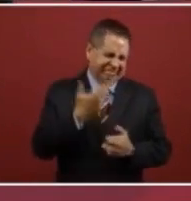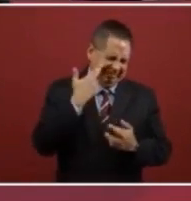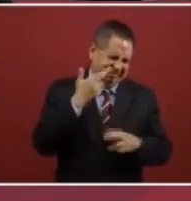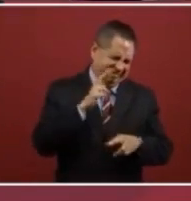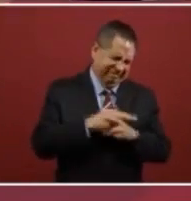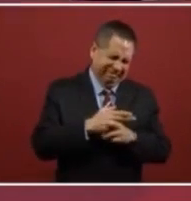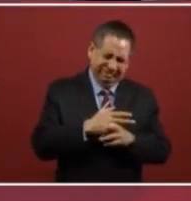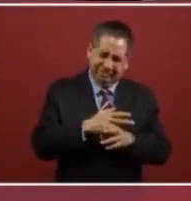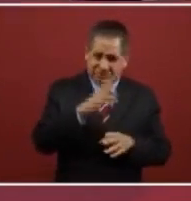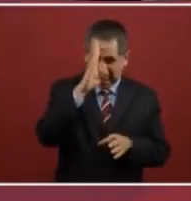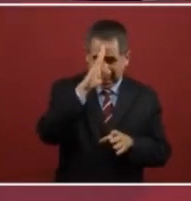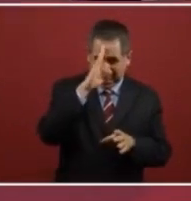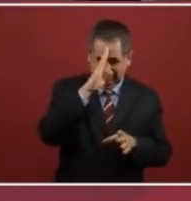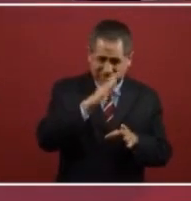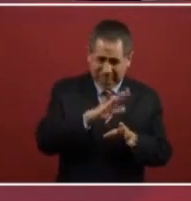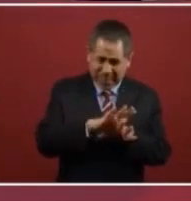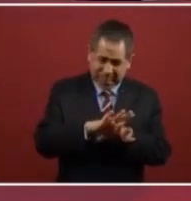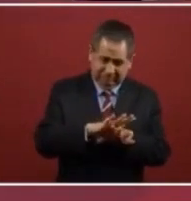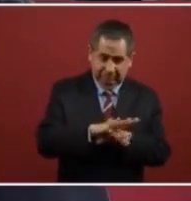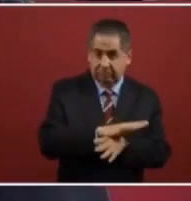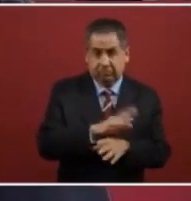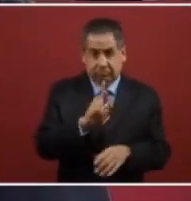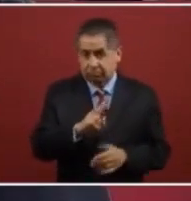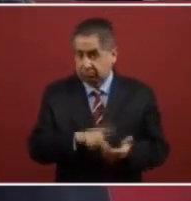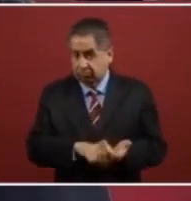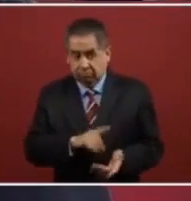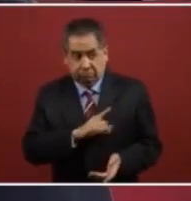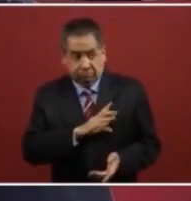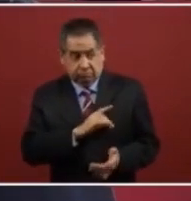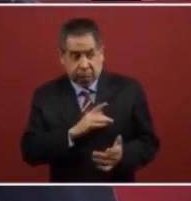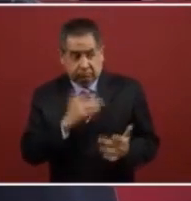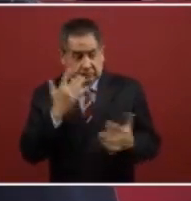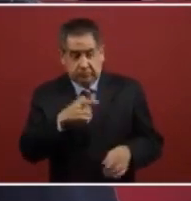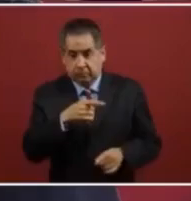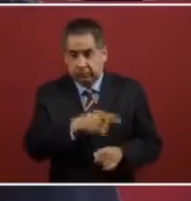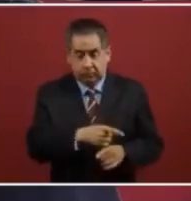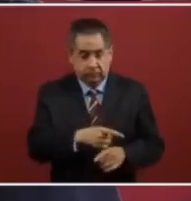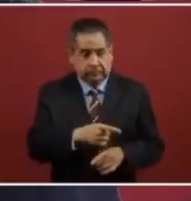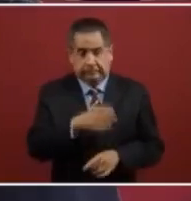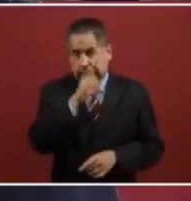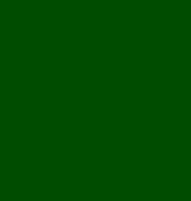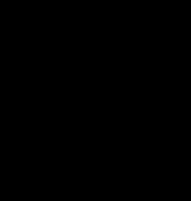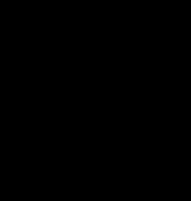there daban miedo. caused Era, ay, fear. nanita.